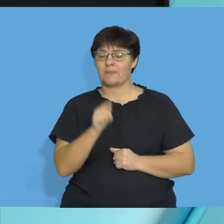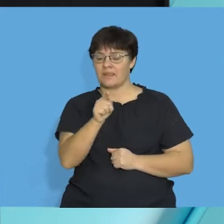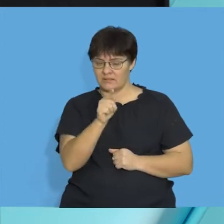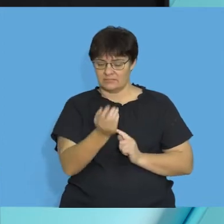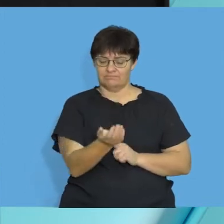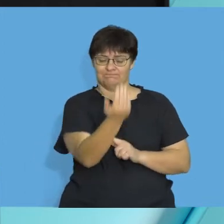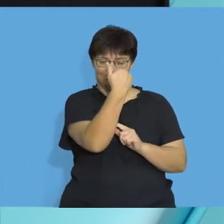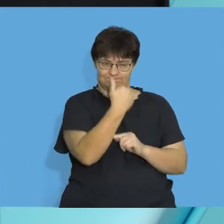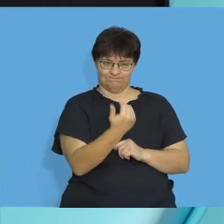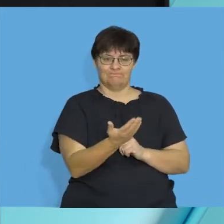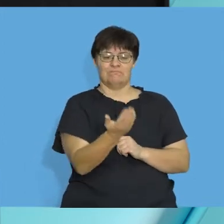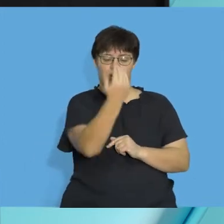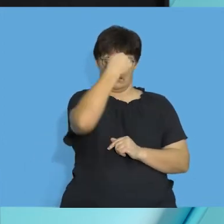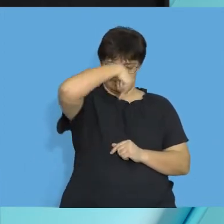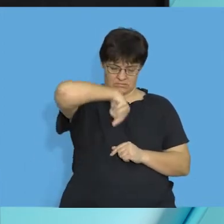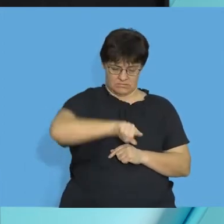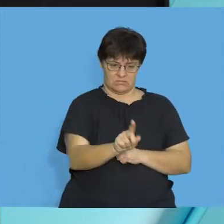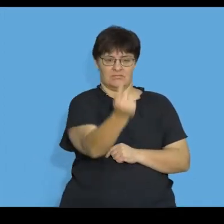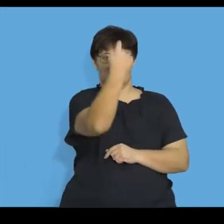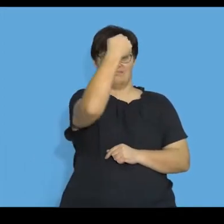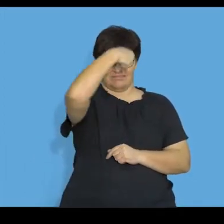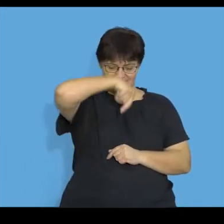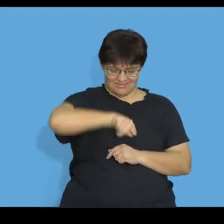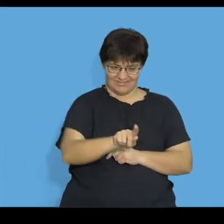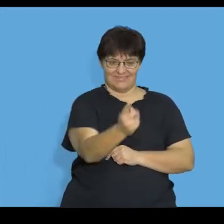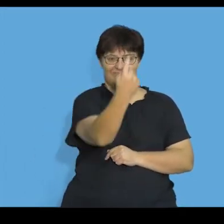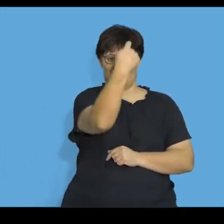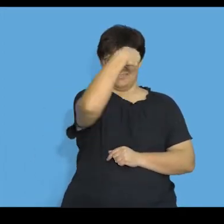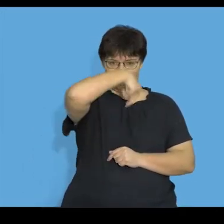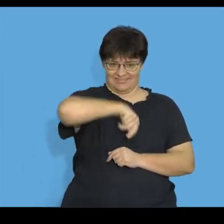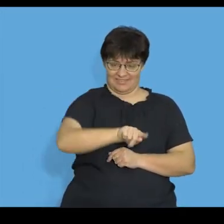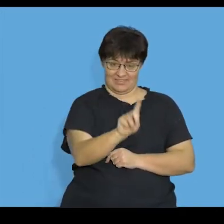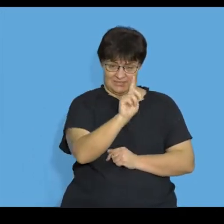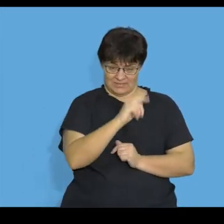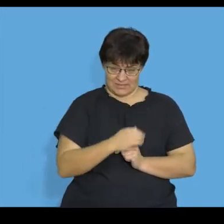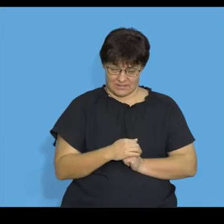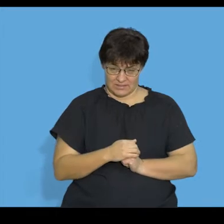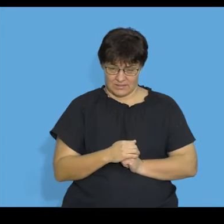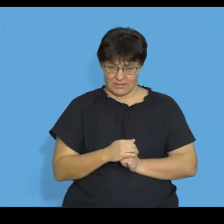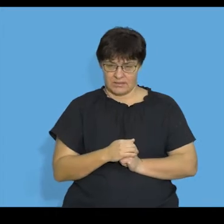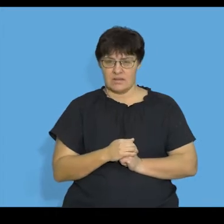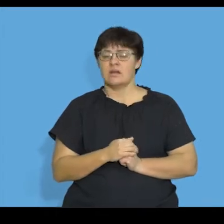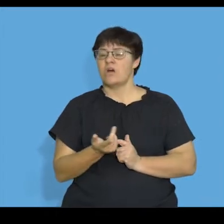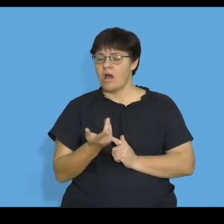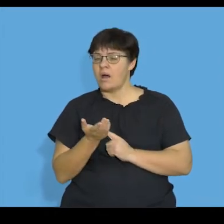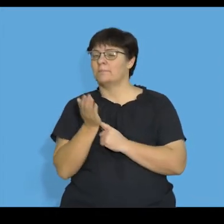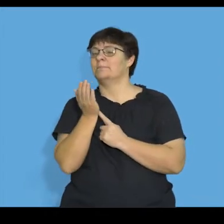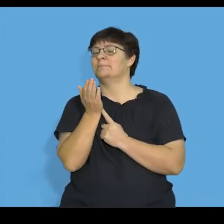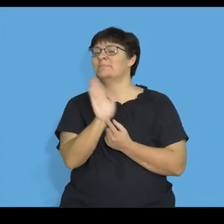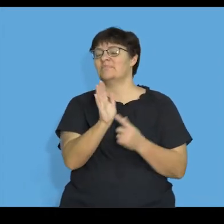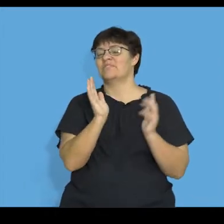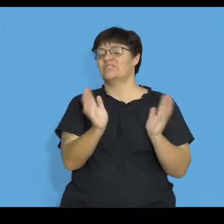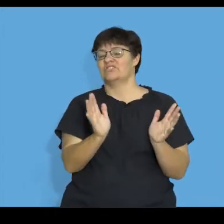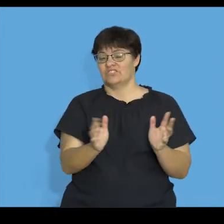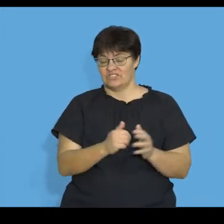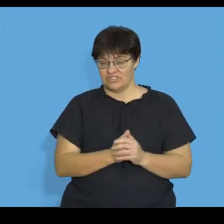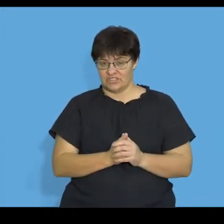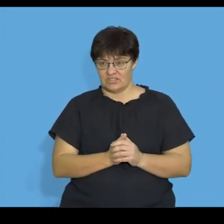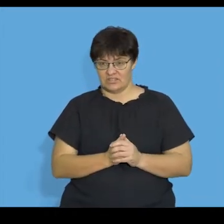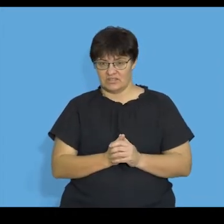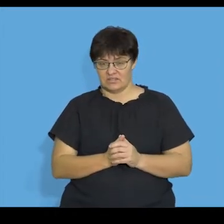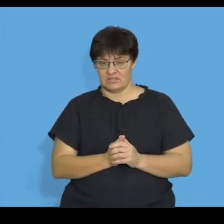current is coming out of these coils like that. And so I've been able to show you that